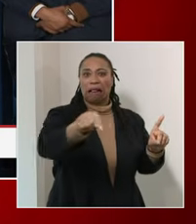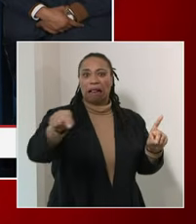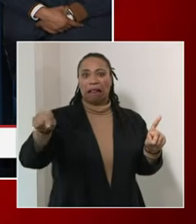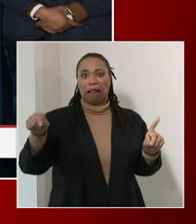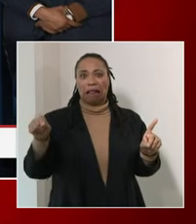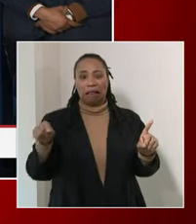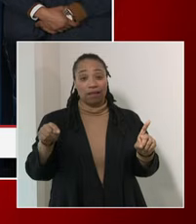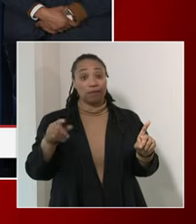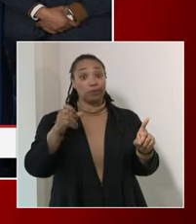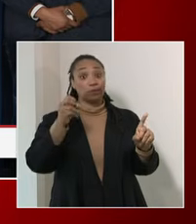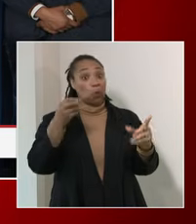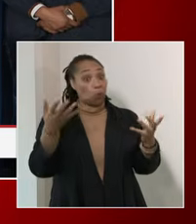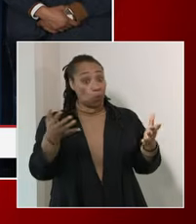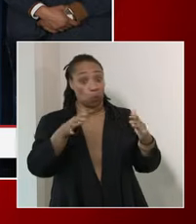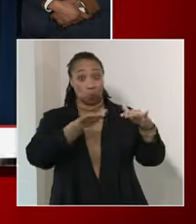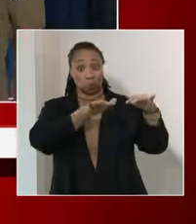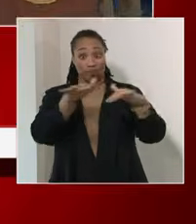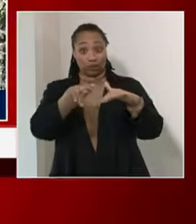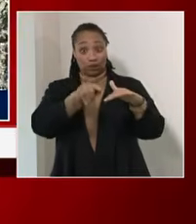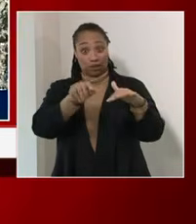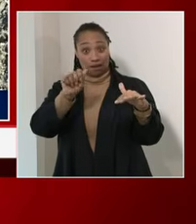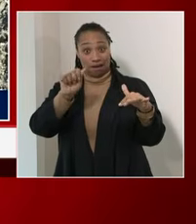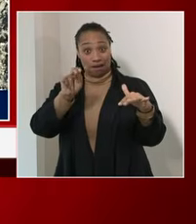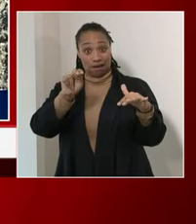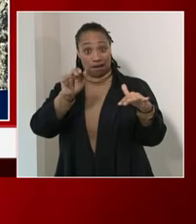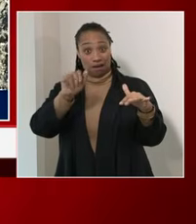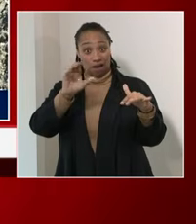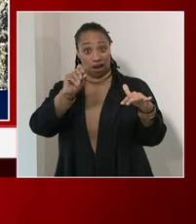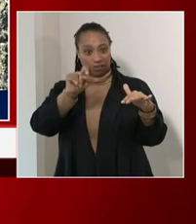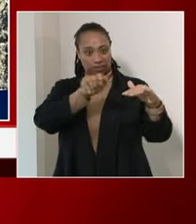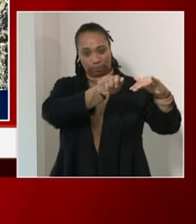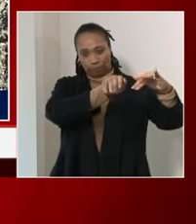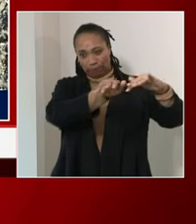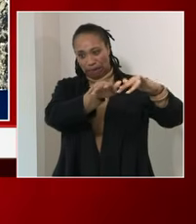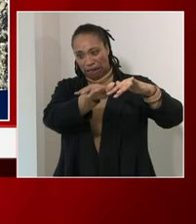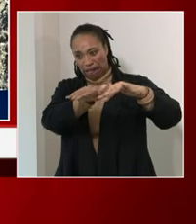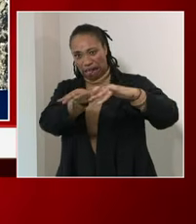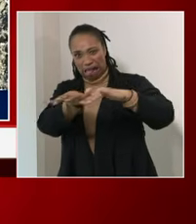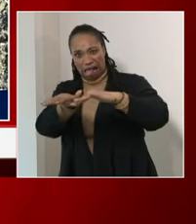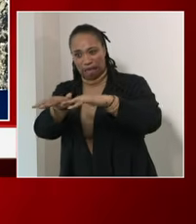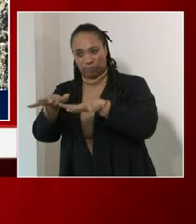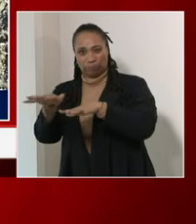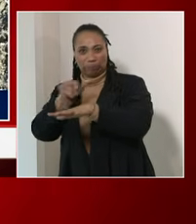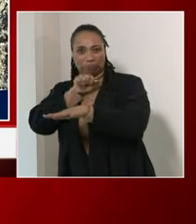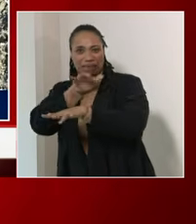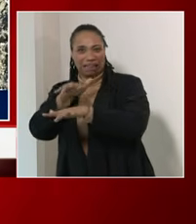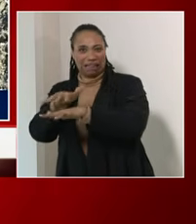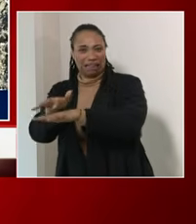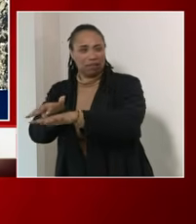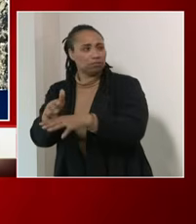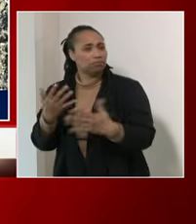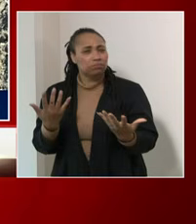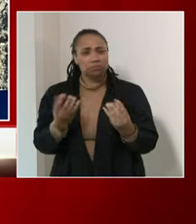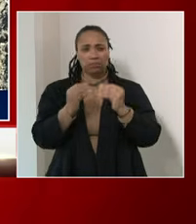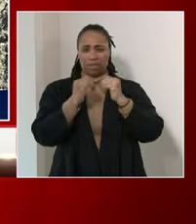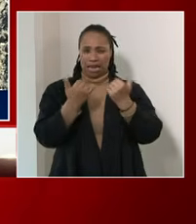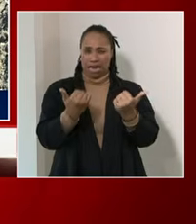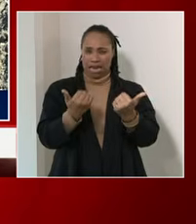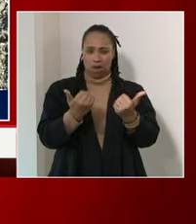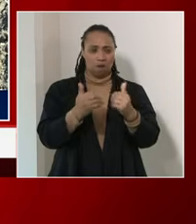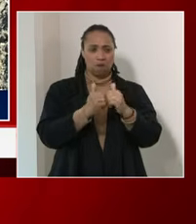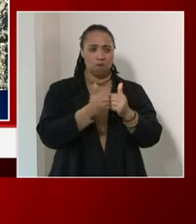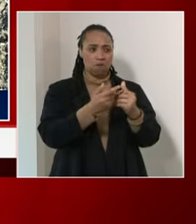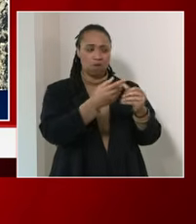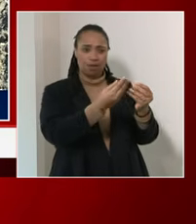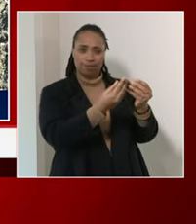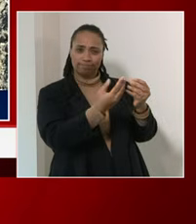what precautions you're taking this time around, if any, to mitigate. Who's the best person Thank to you. answer? Okay.